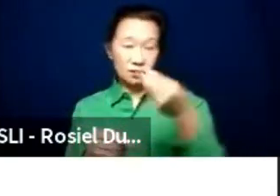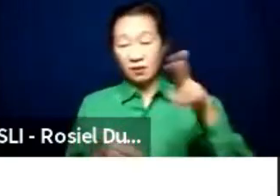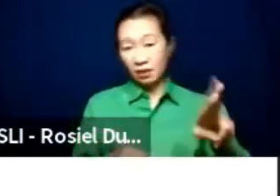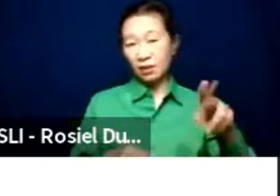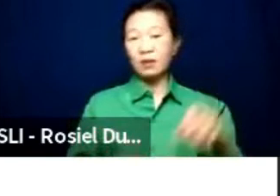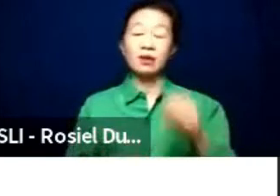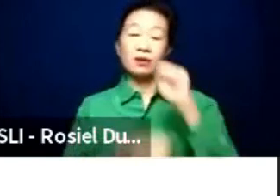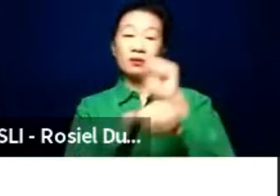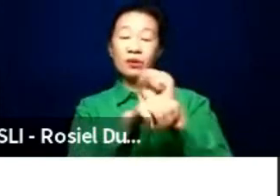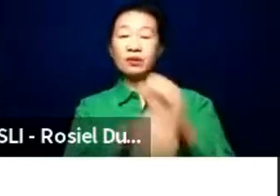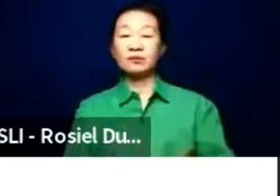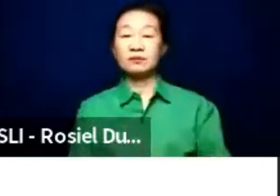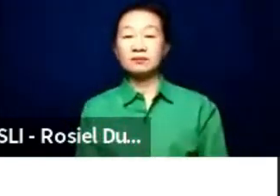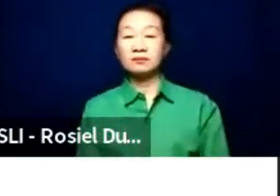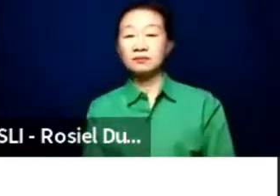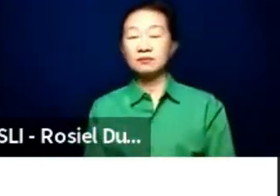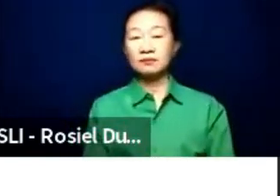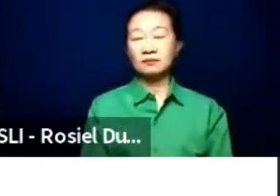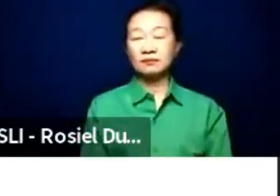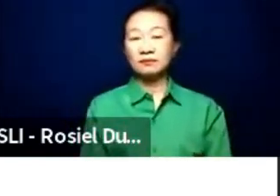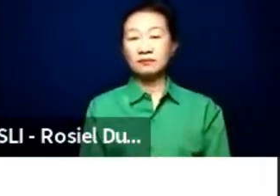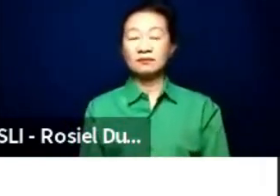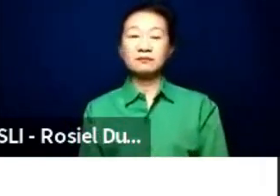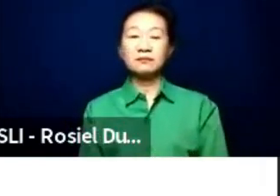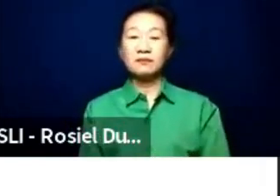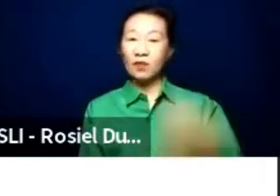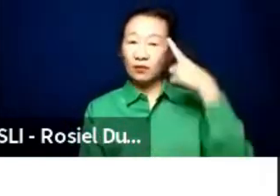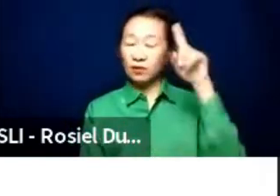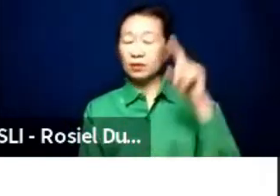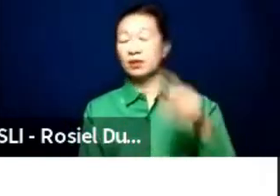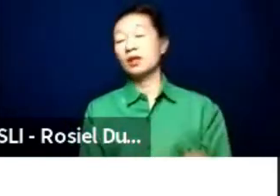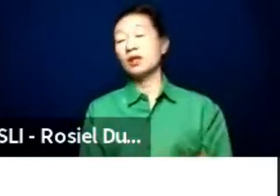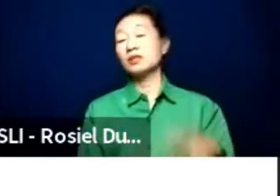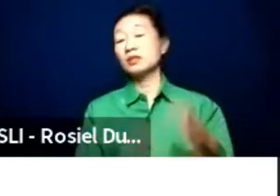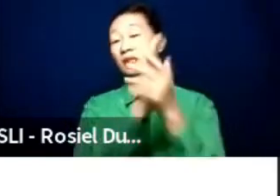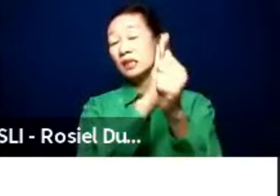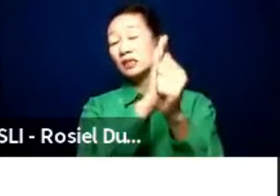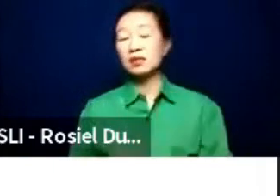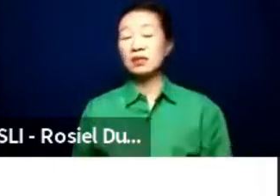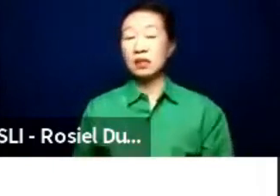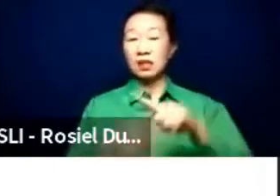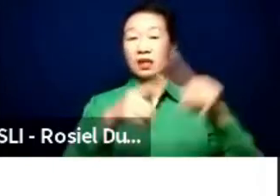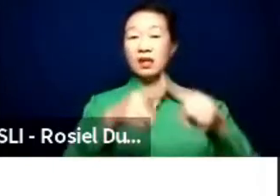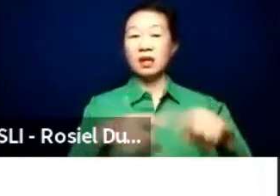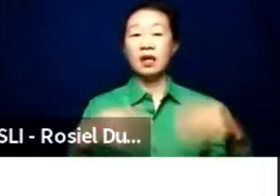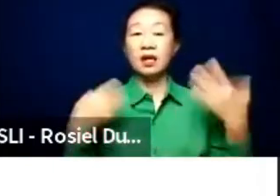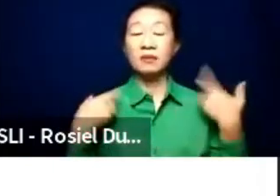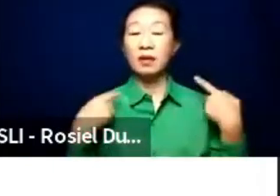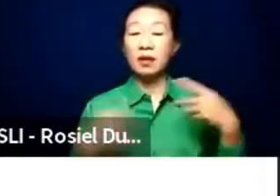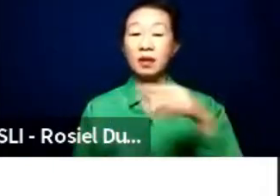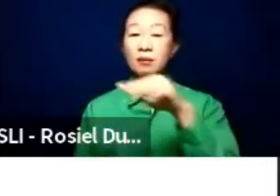their tasks, or their work skills. Then we have the mobile too. This